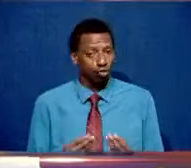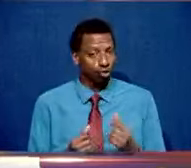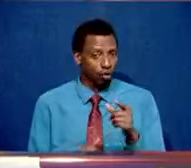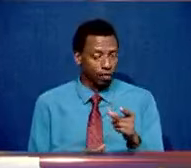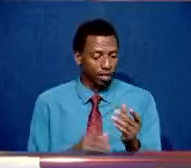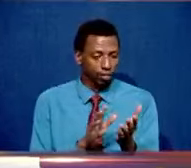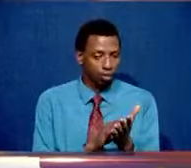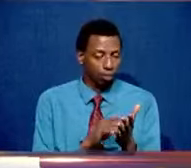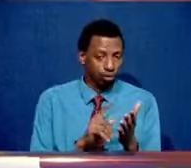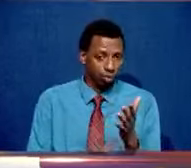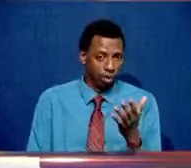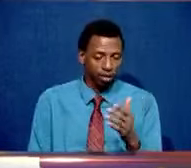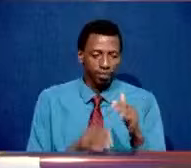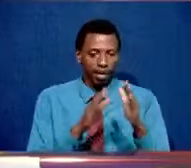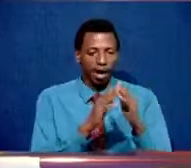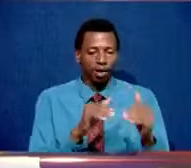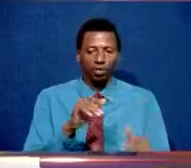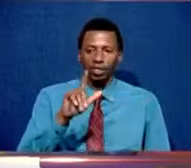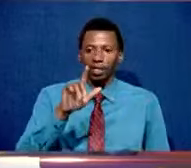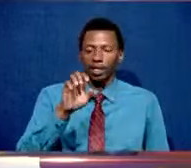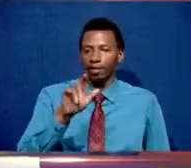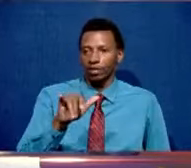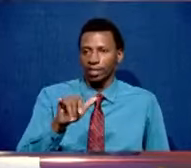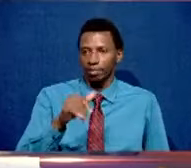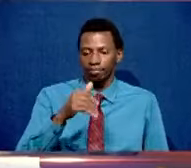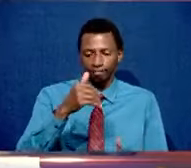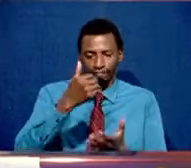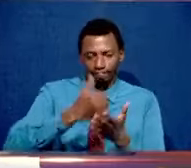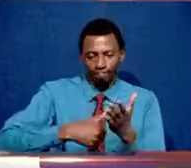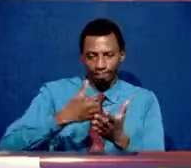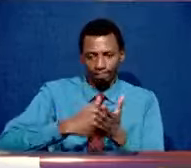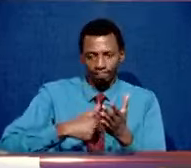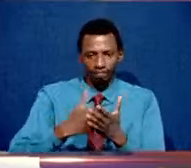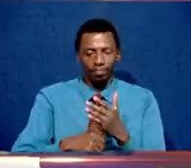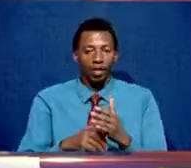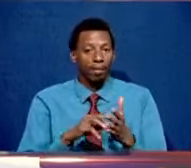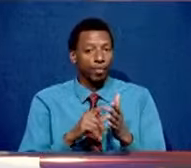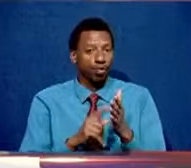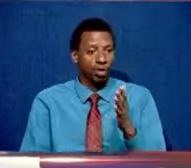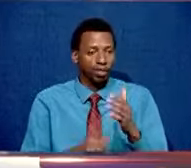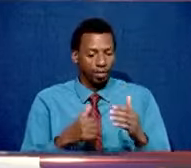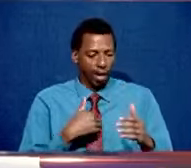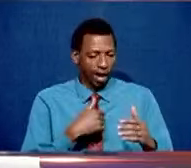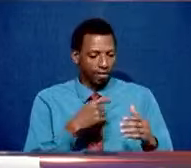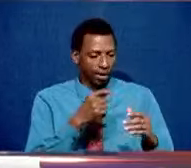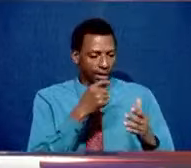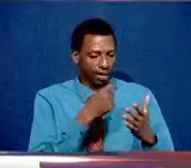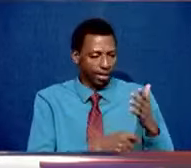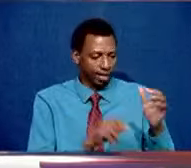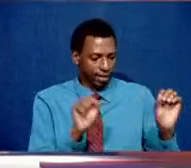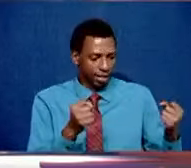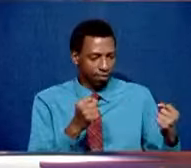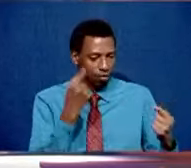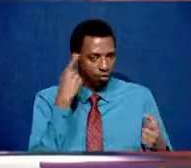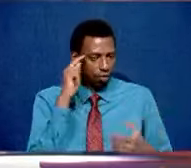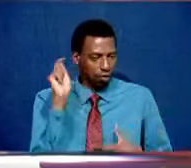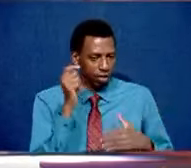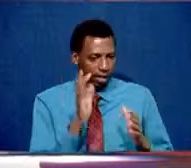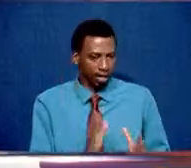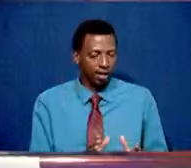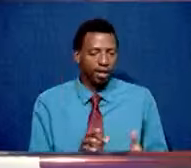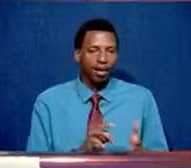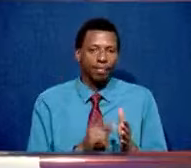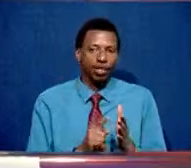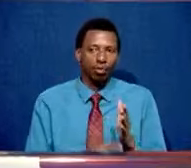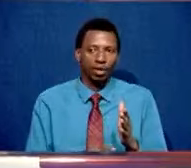the housing levy deductible expense. This means that there is a tax savings for Kenyans and therefore affording Kenyans